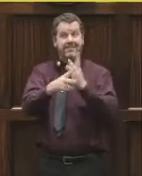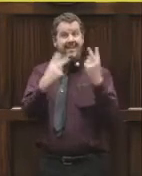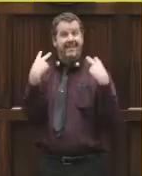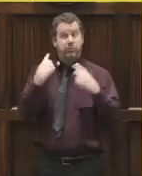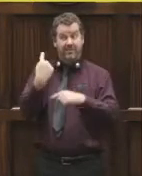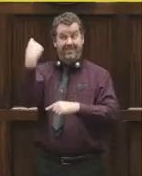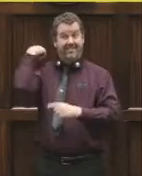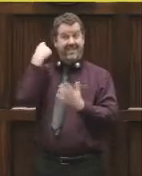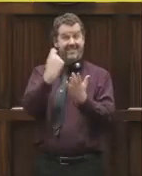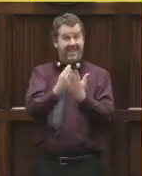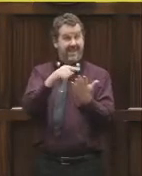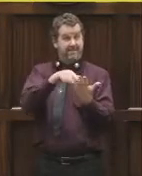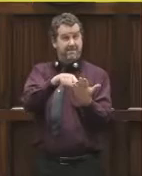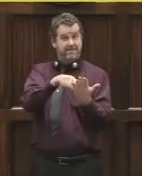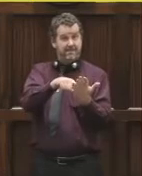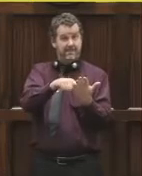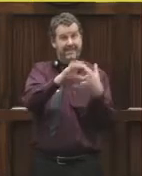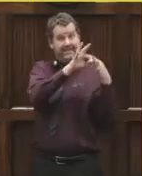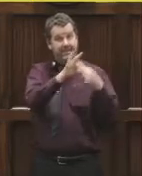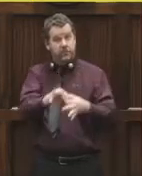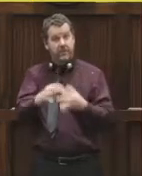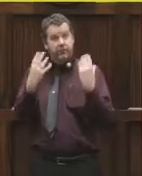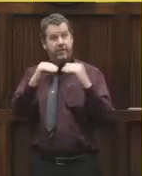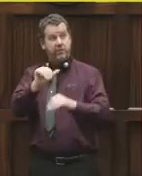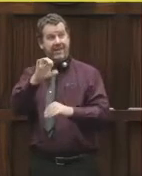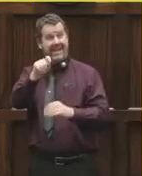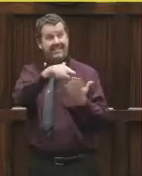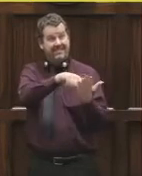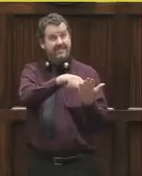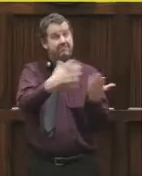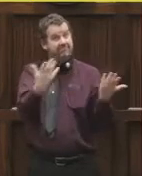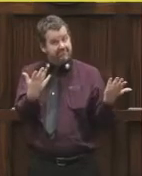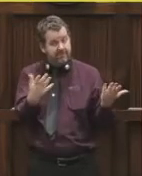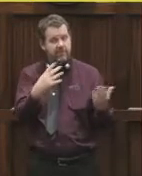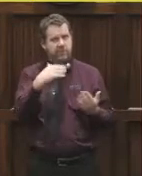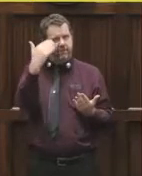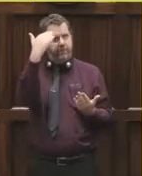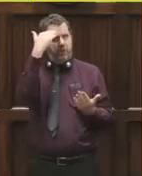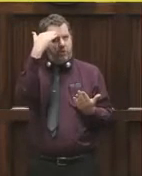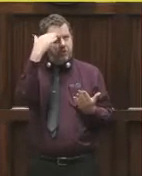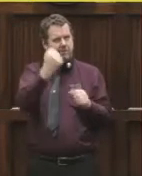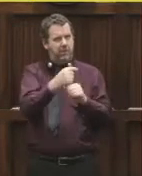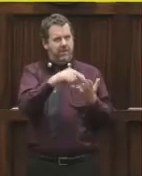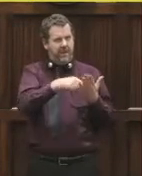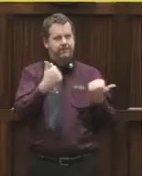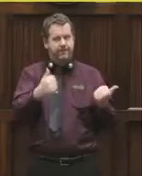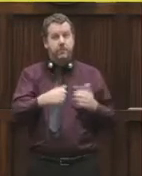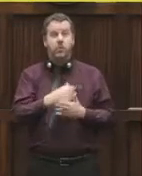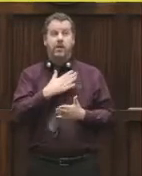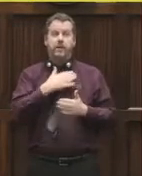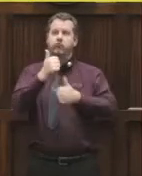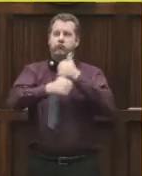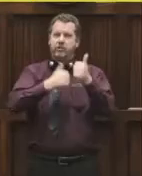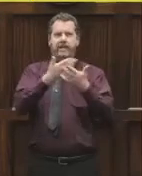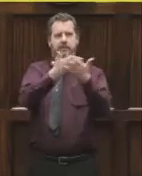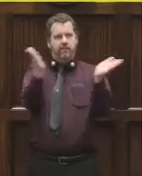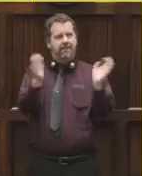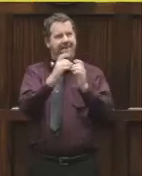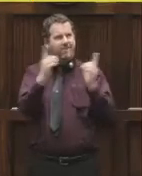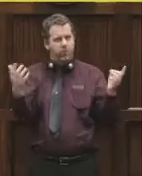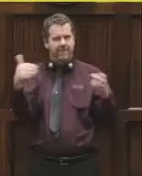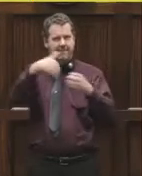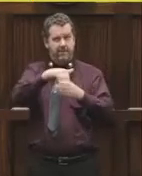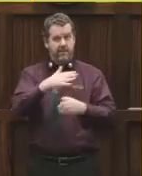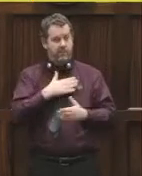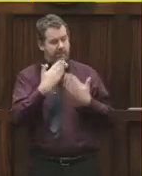back then in the context of the Education Act, so I'm very conscious of the need for full implementation. Congratulations to everybody involved. I thank